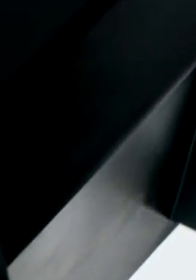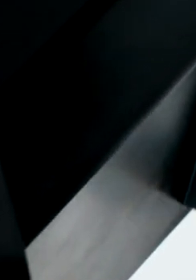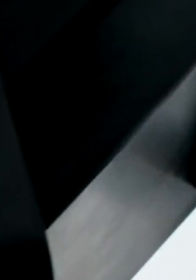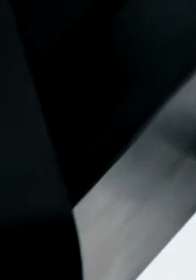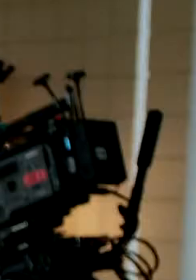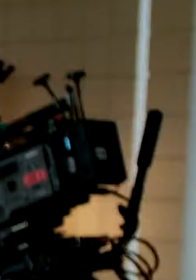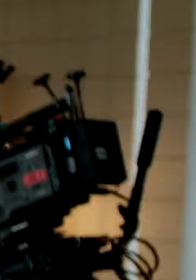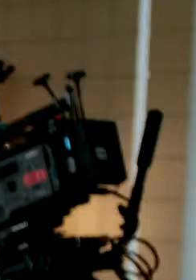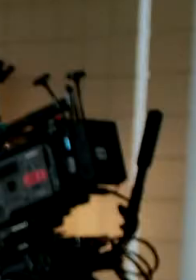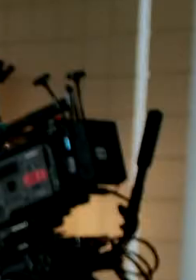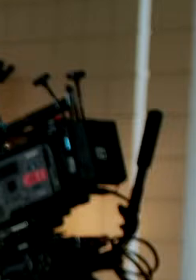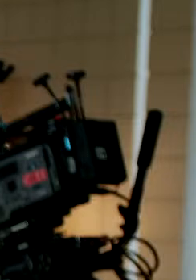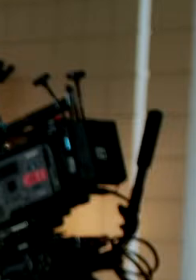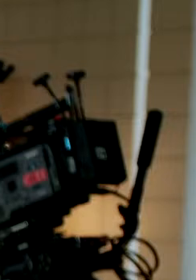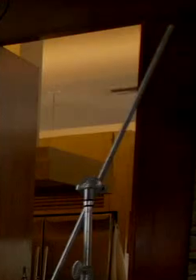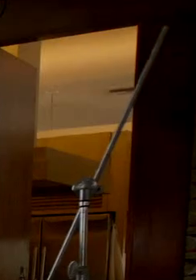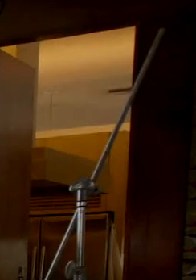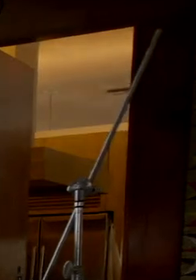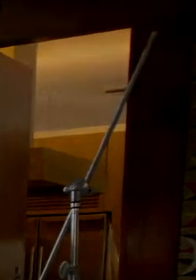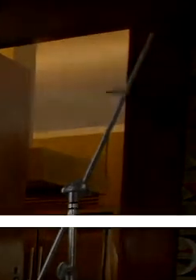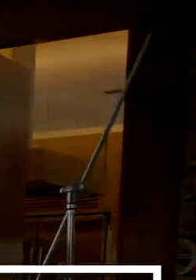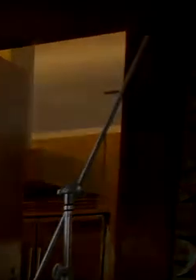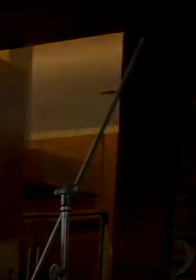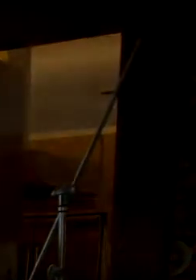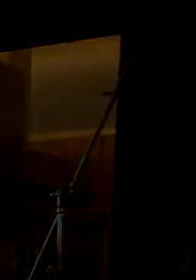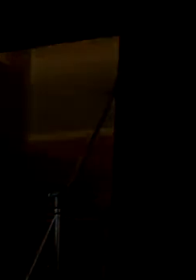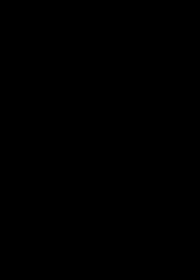the best in an LED light.